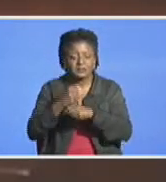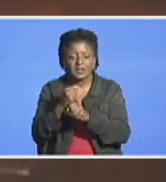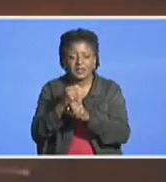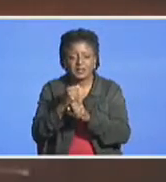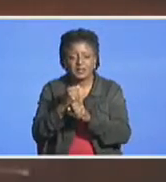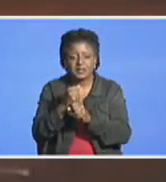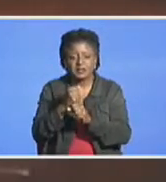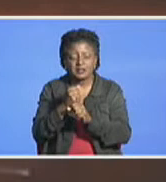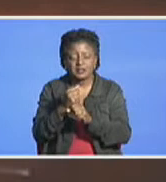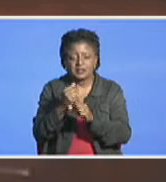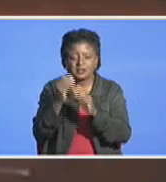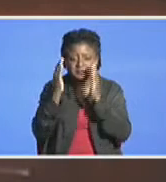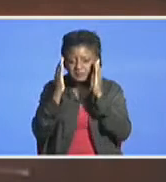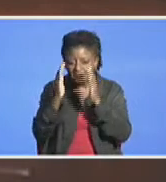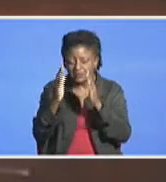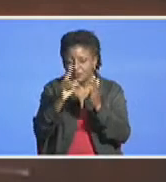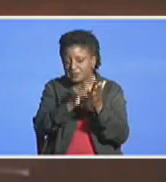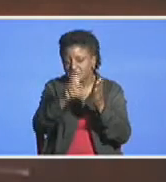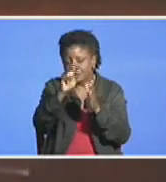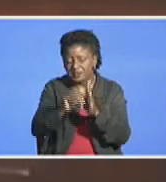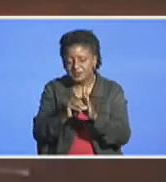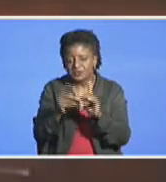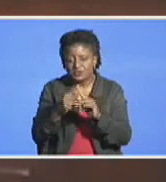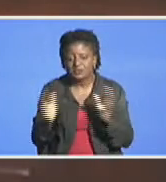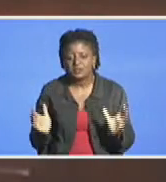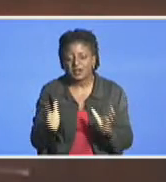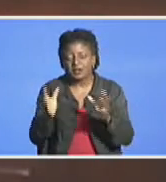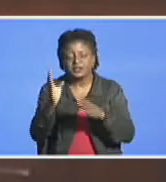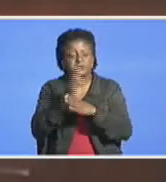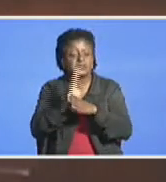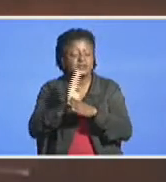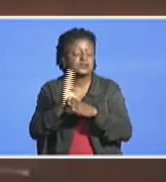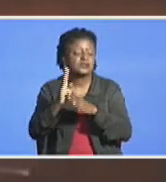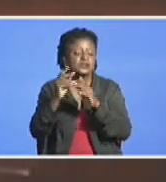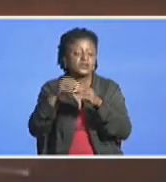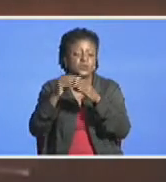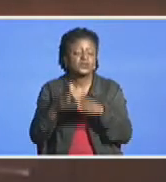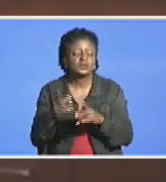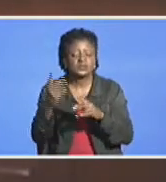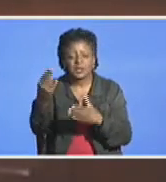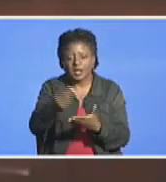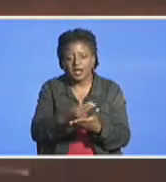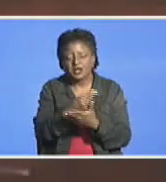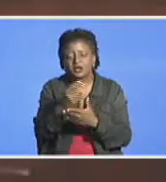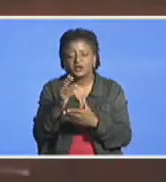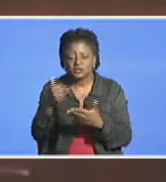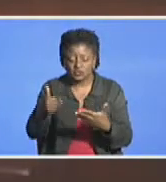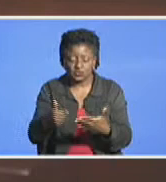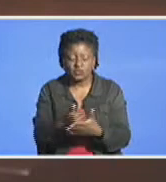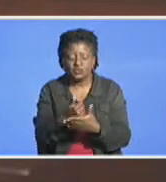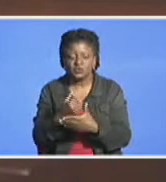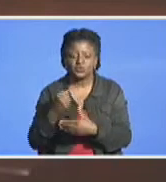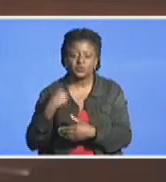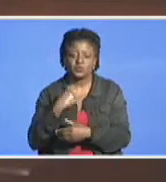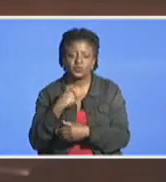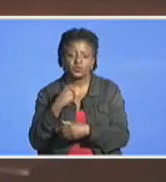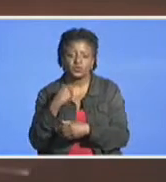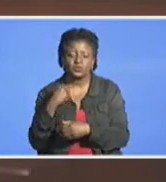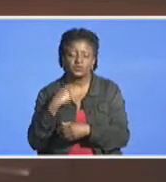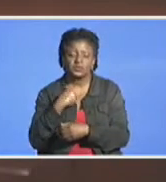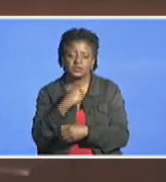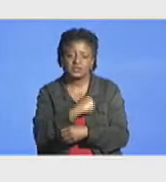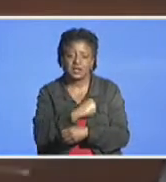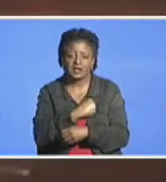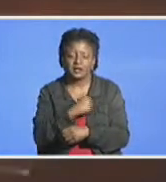investments to incentivize business owners to hire new employees through the provision of a VAT